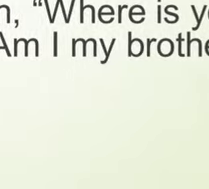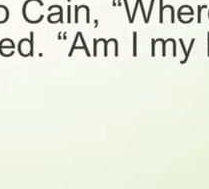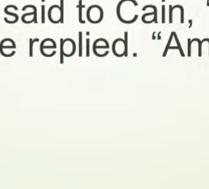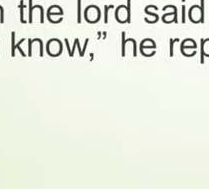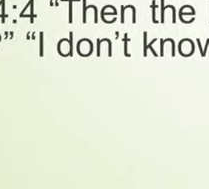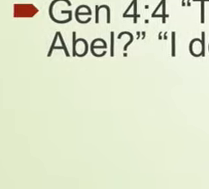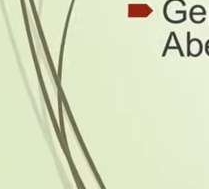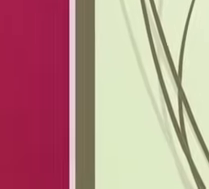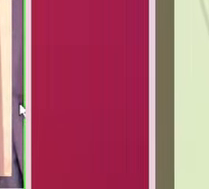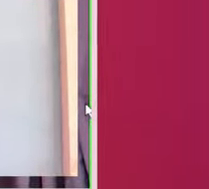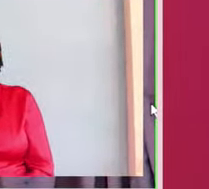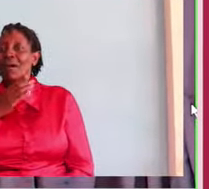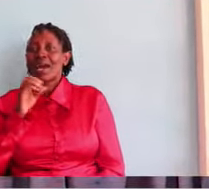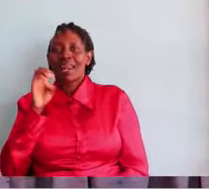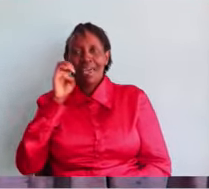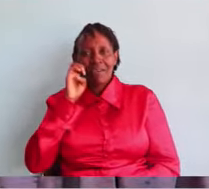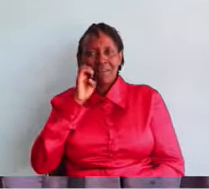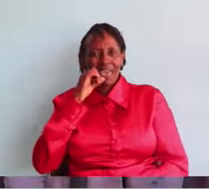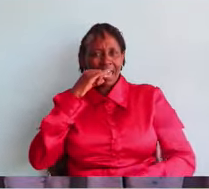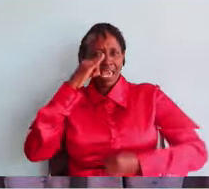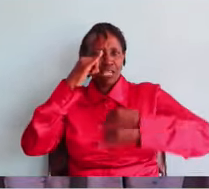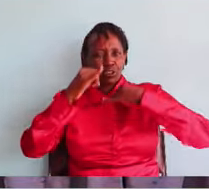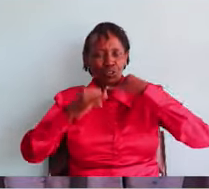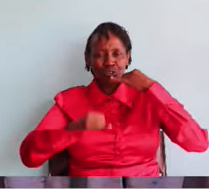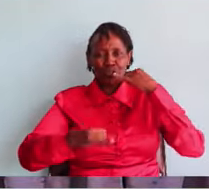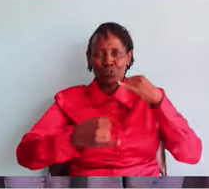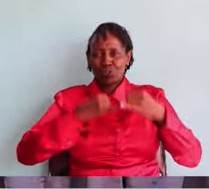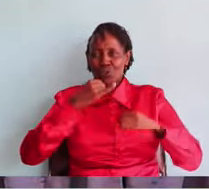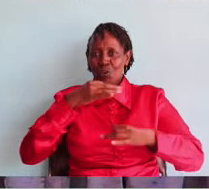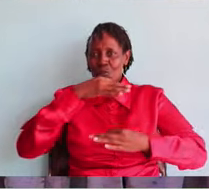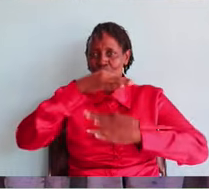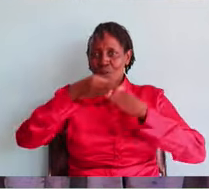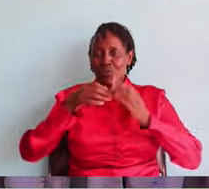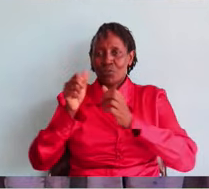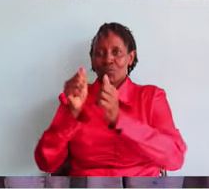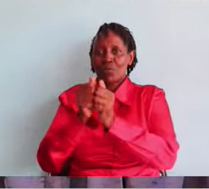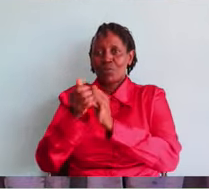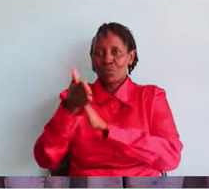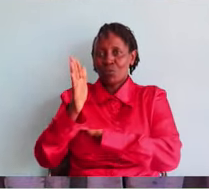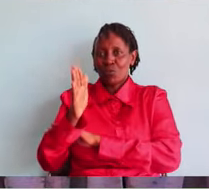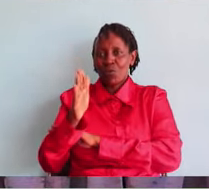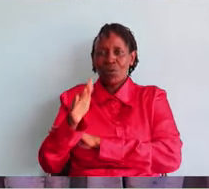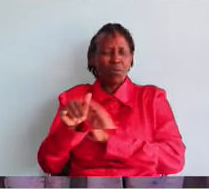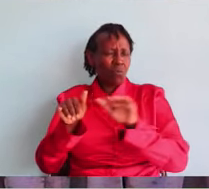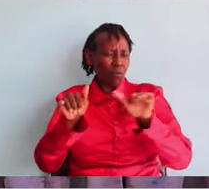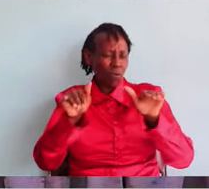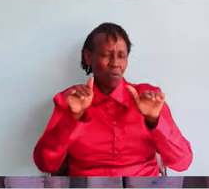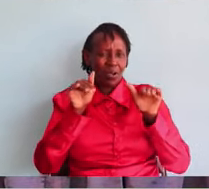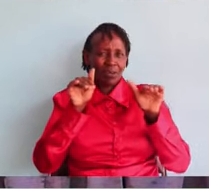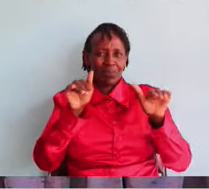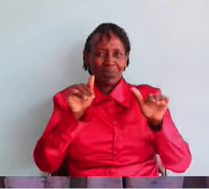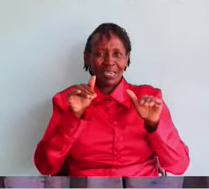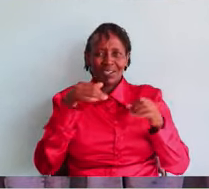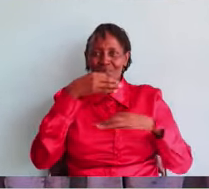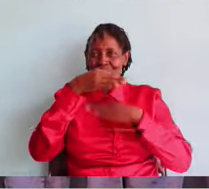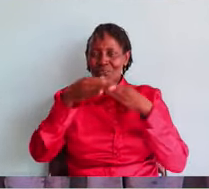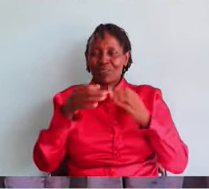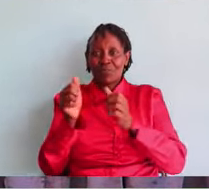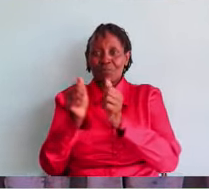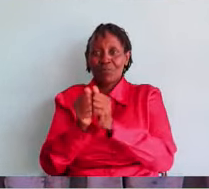Adam and Eve would enjoy the fellowship that they had with God, and they would look forward to meeting with him.